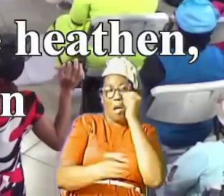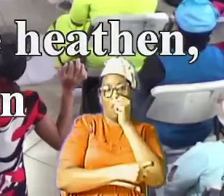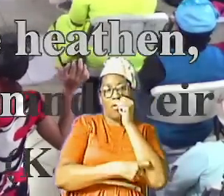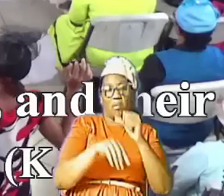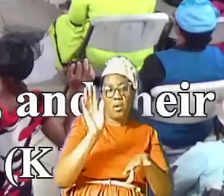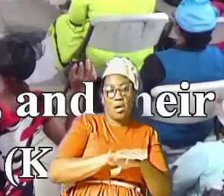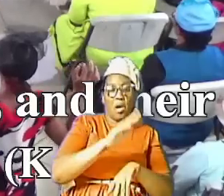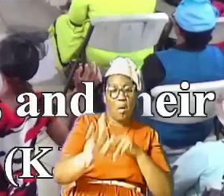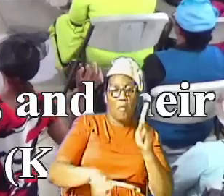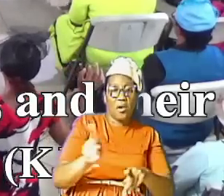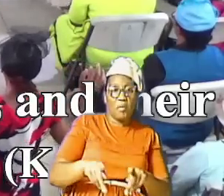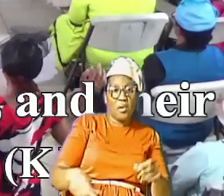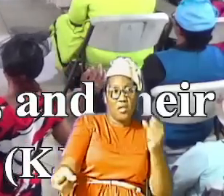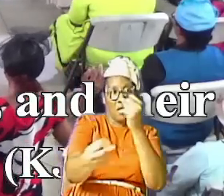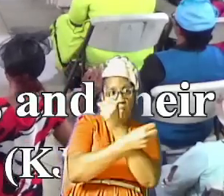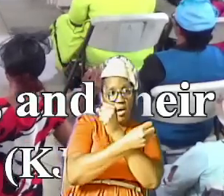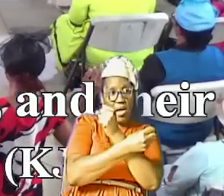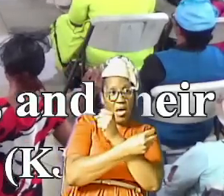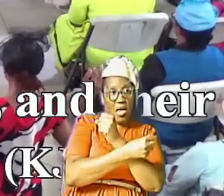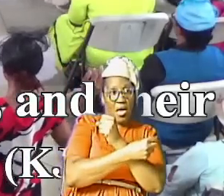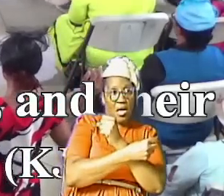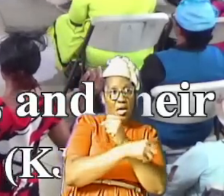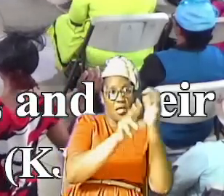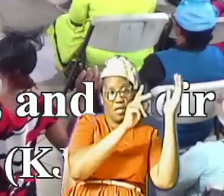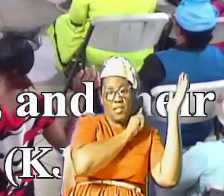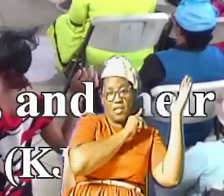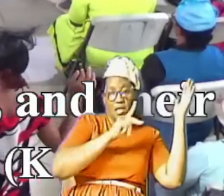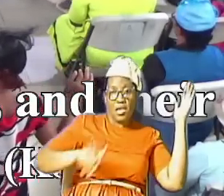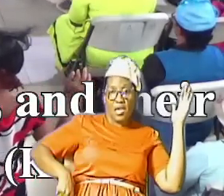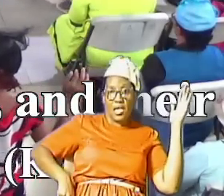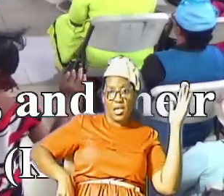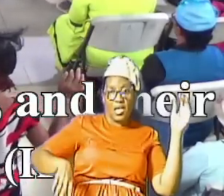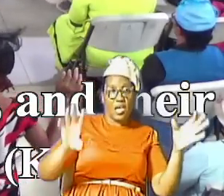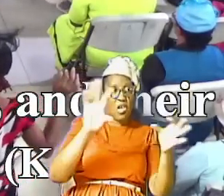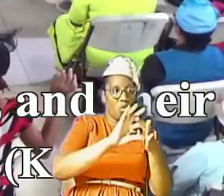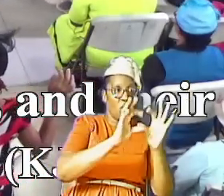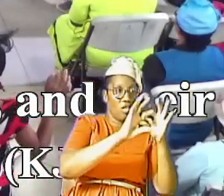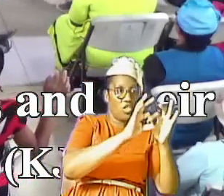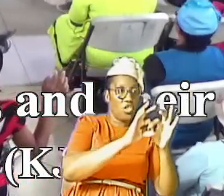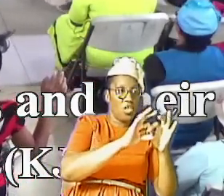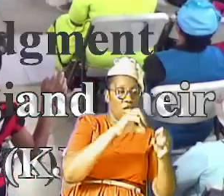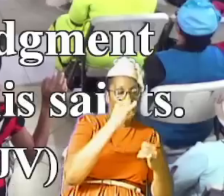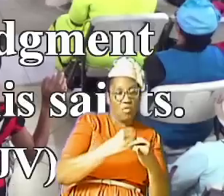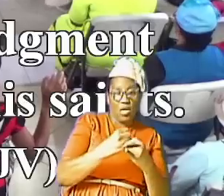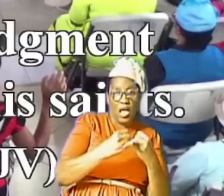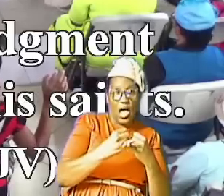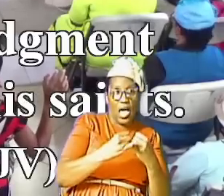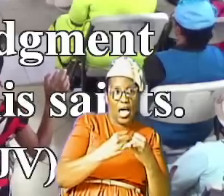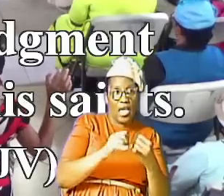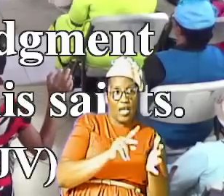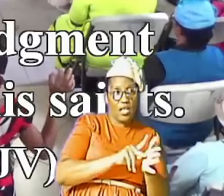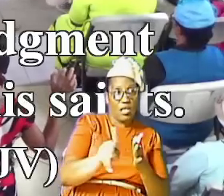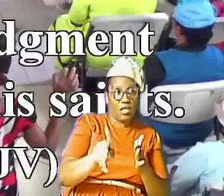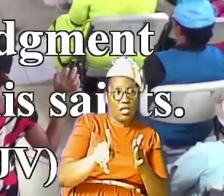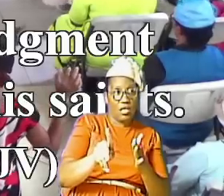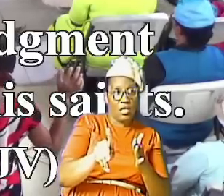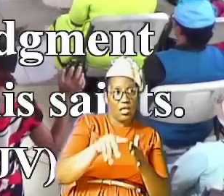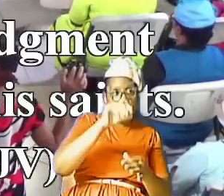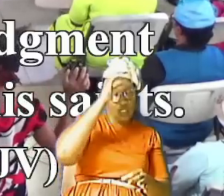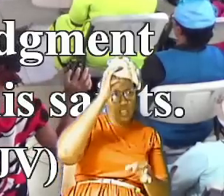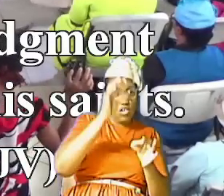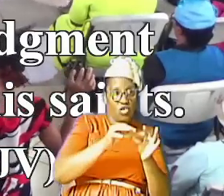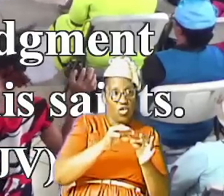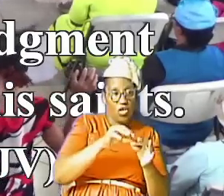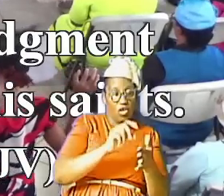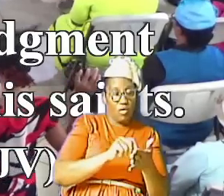people, to bind their kings with chains and their nobles with fetters of iron, to execute upon them the judgment